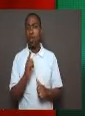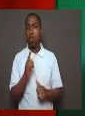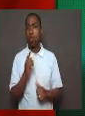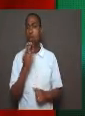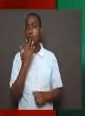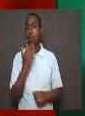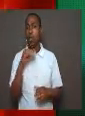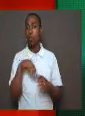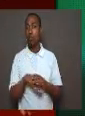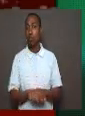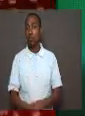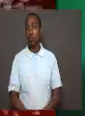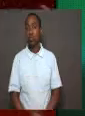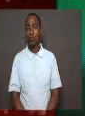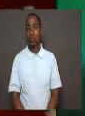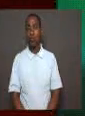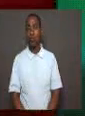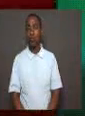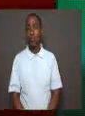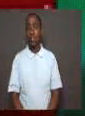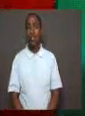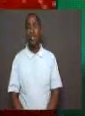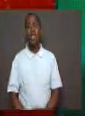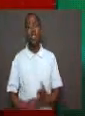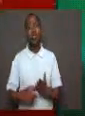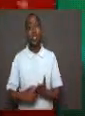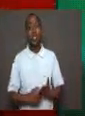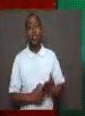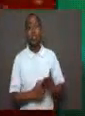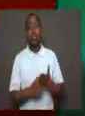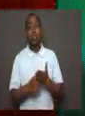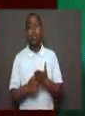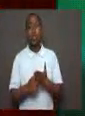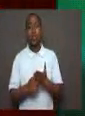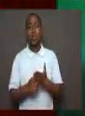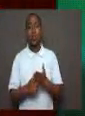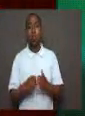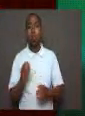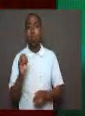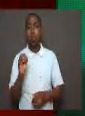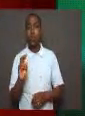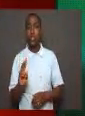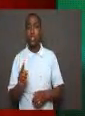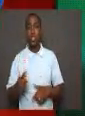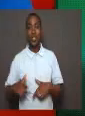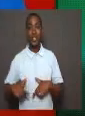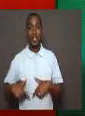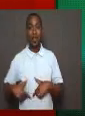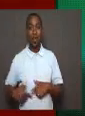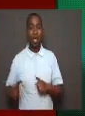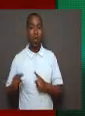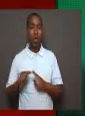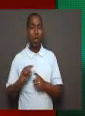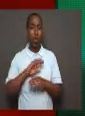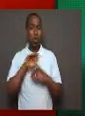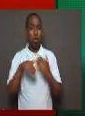blood. They transport oxygen from the lungs to all the cells in the